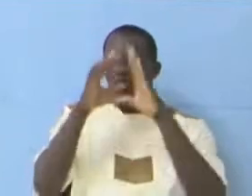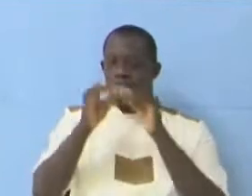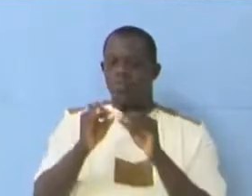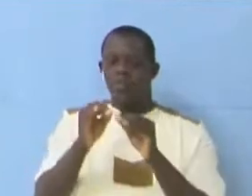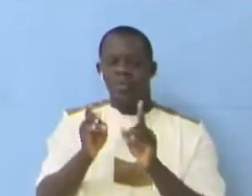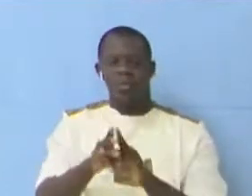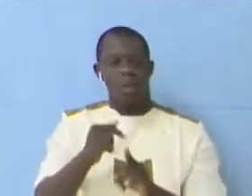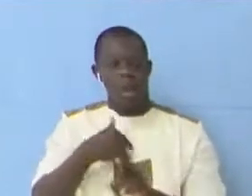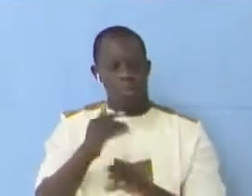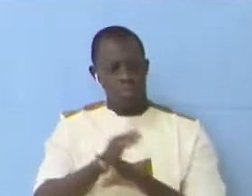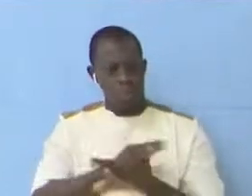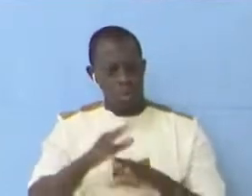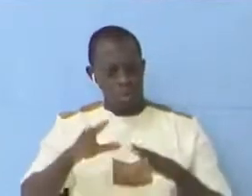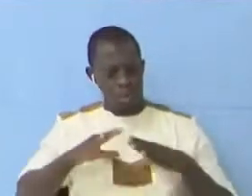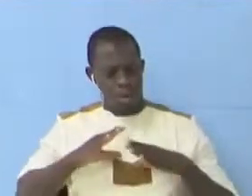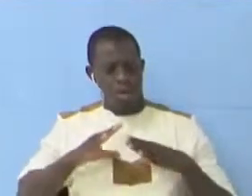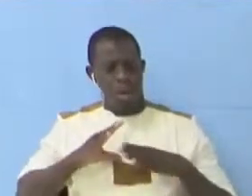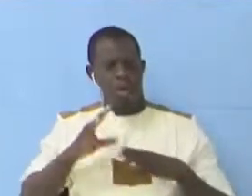As I was preparing,